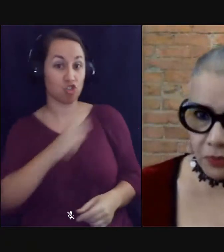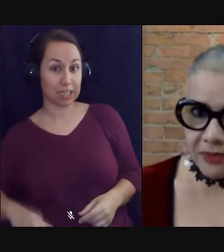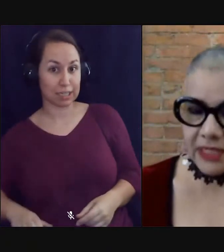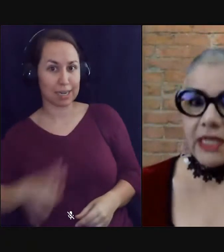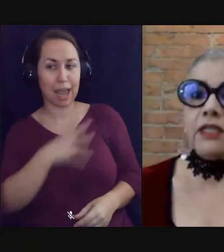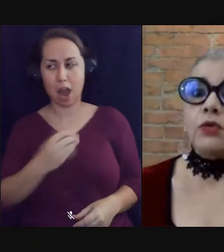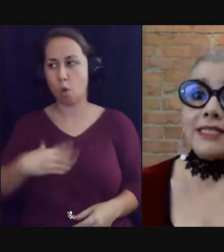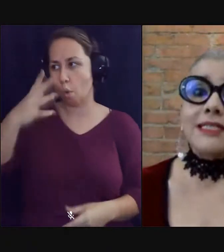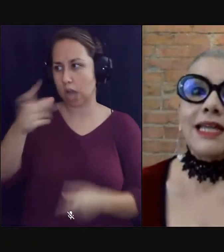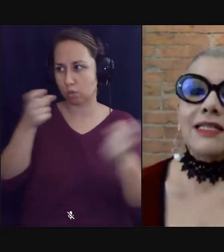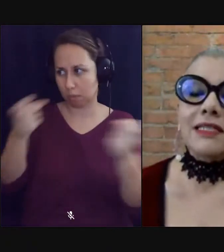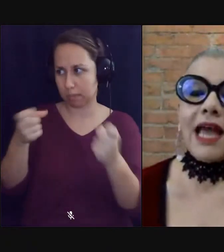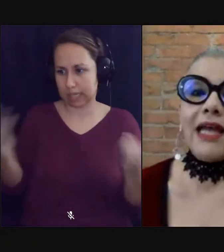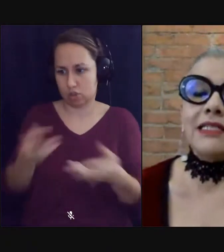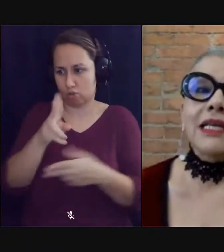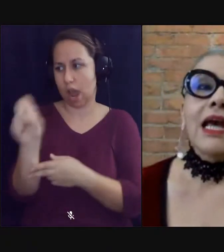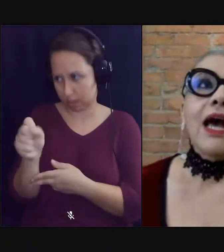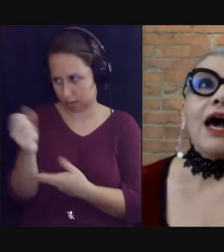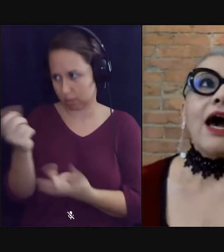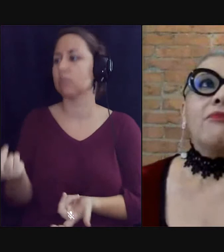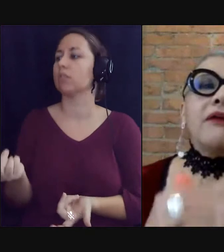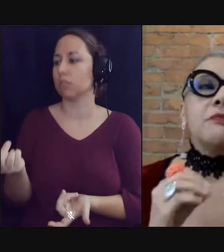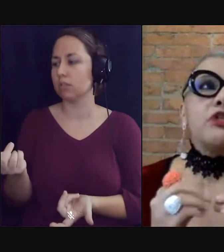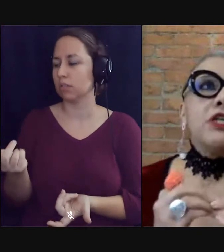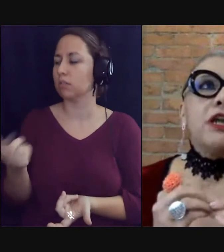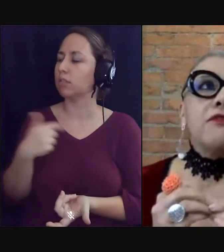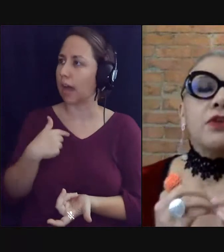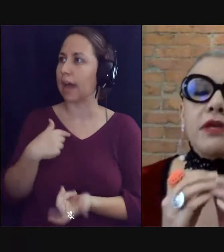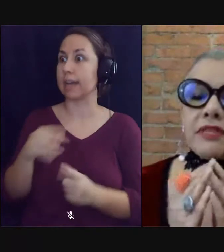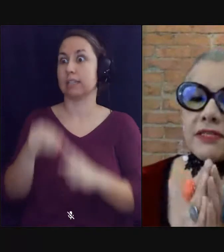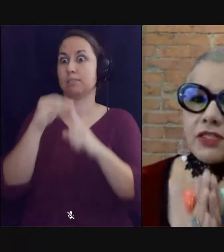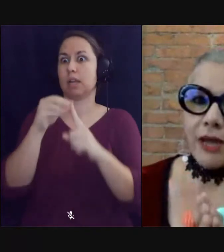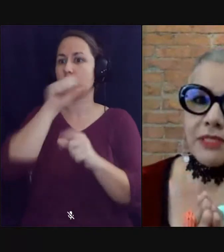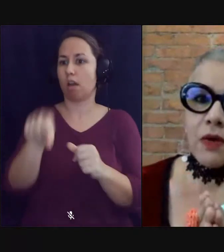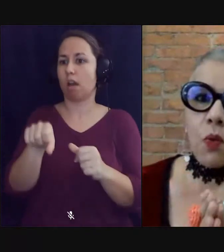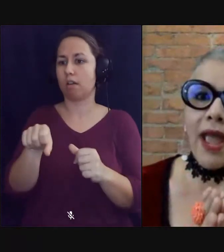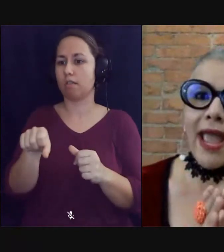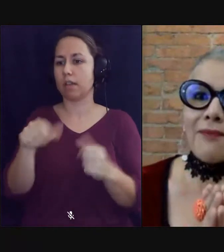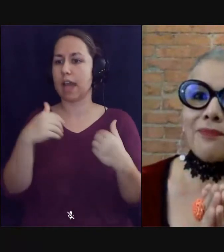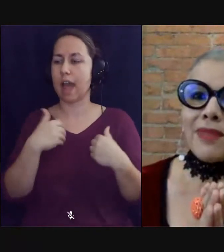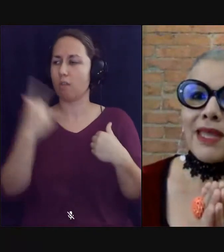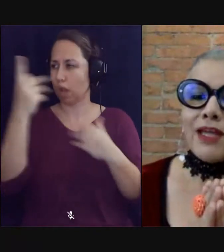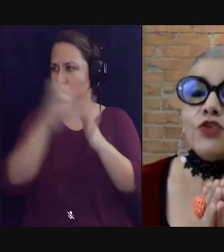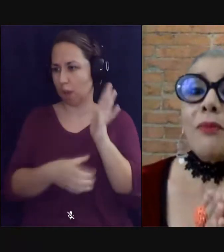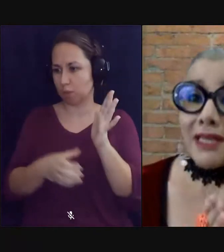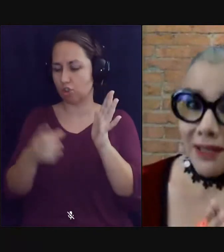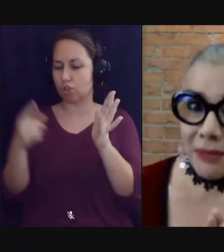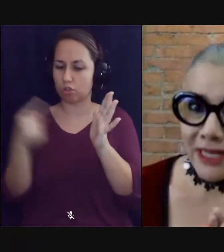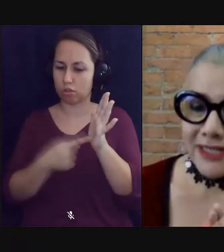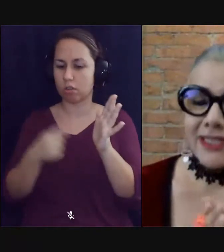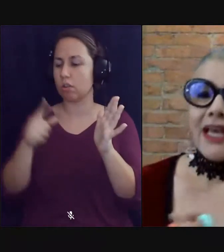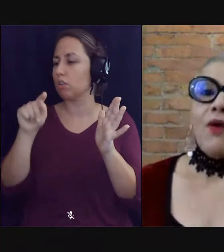white supremacy in the United States. And I especially love, so there's the chapter where